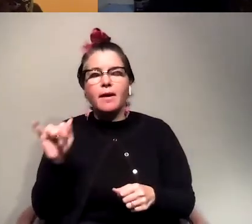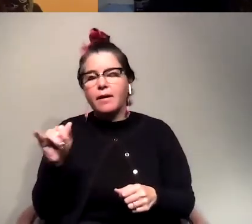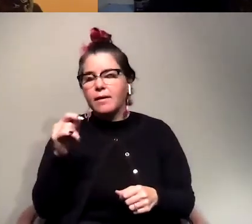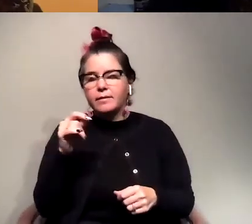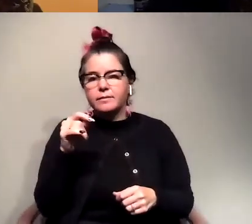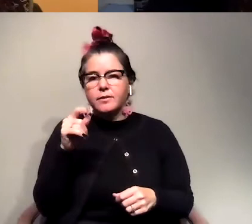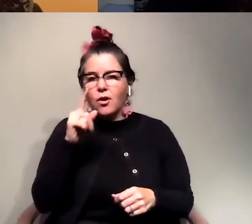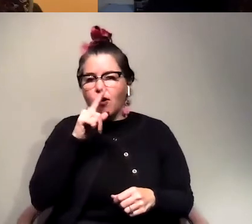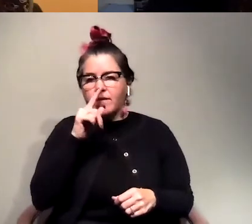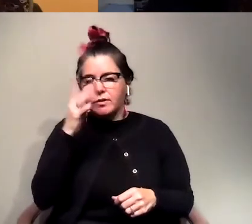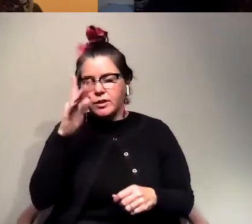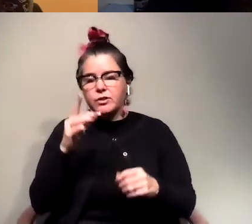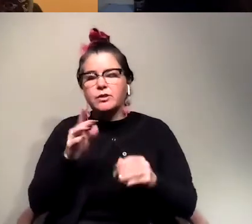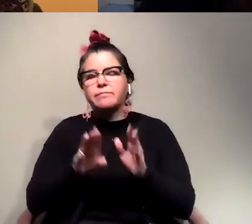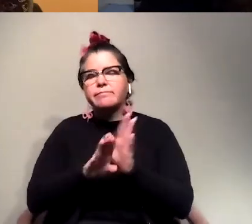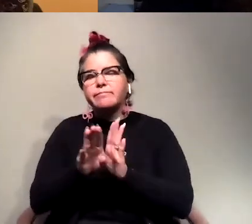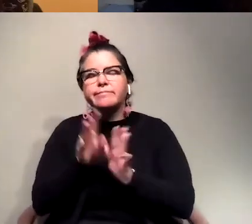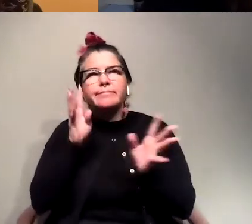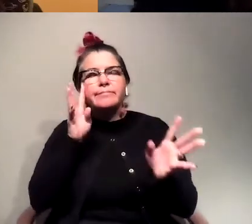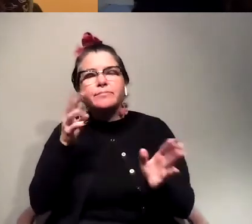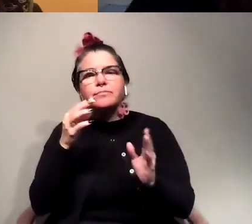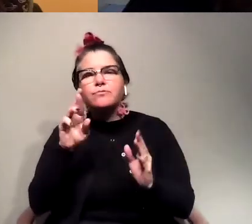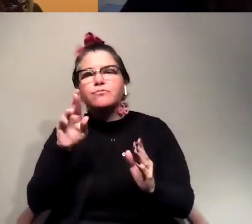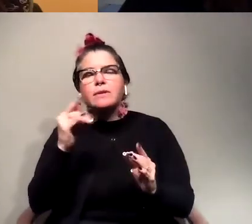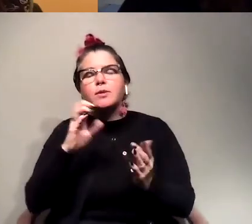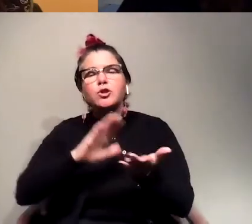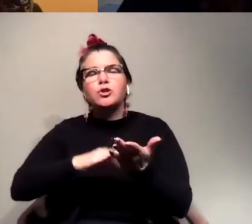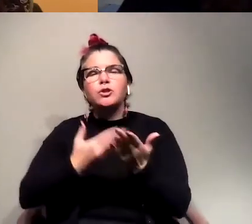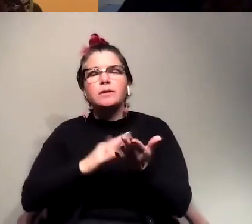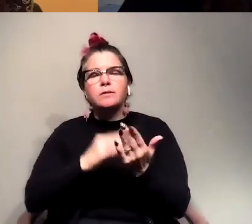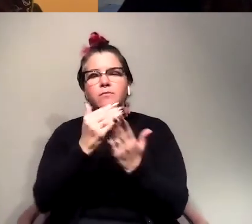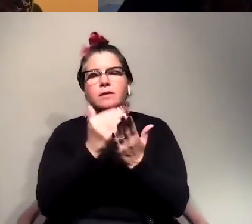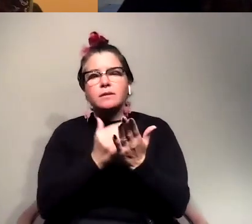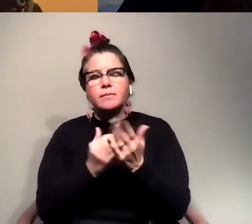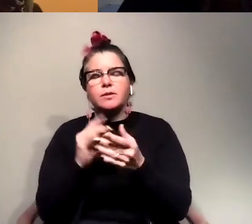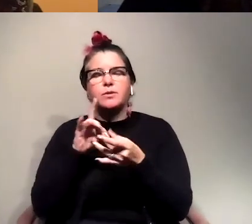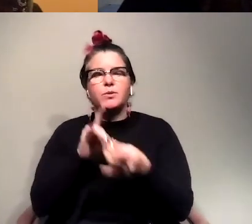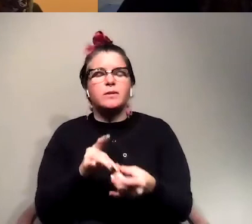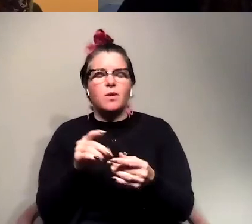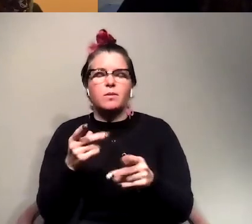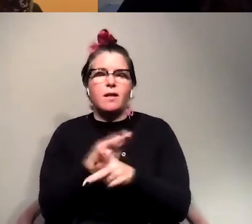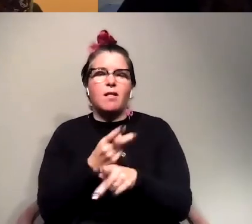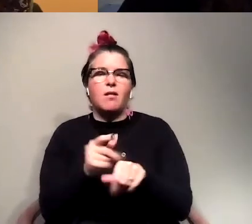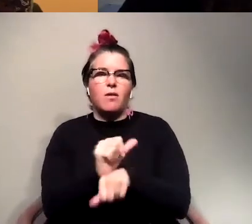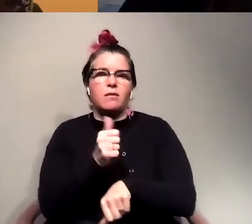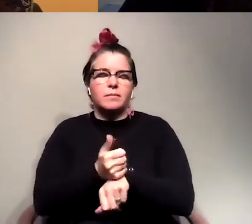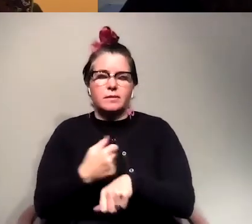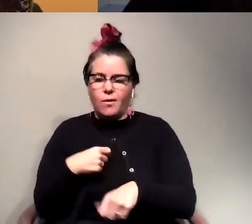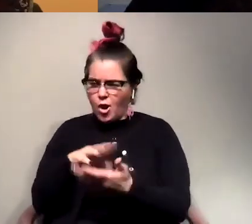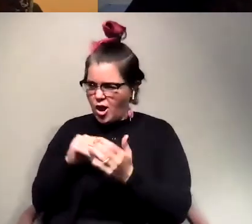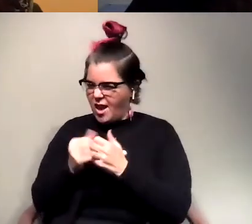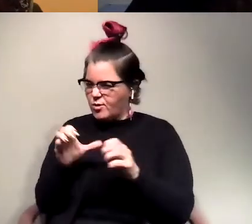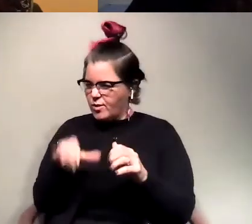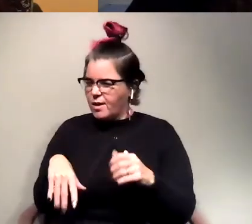intelligence, generating recipes using one of these algorithms, and I thought they were hilarious. I needed to learn to do that. And then once